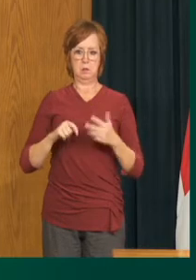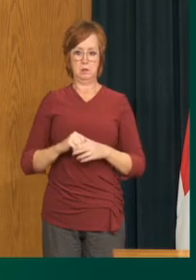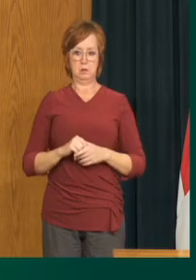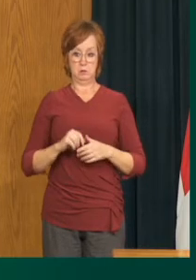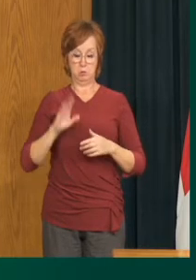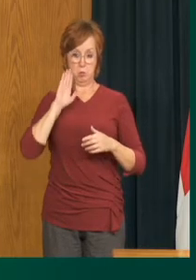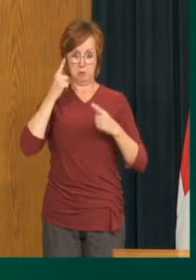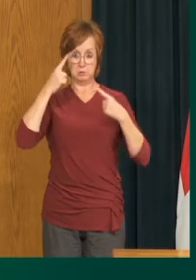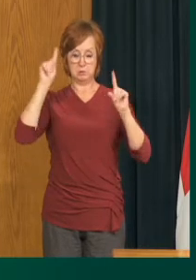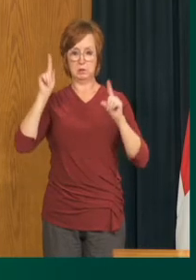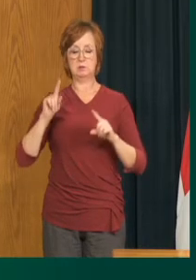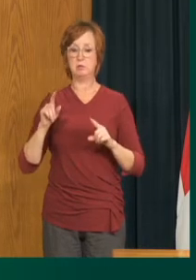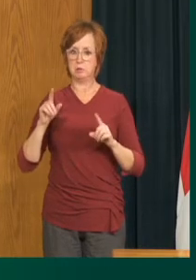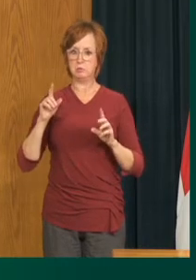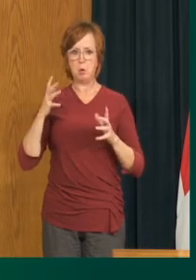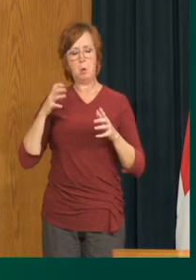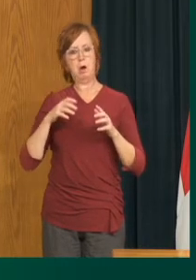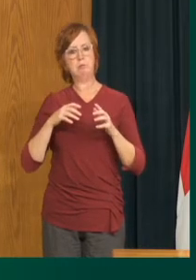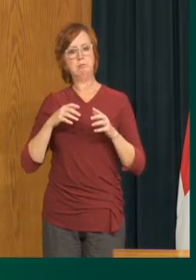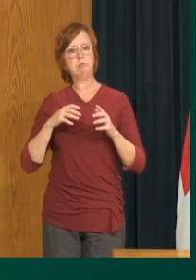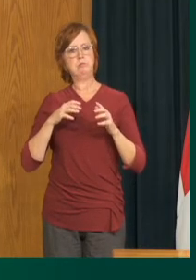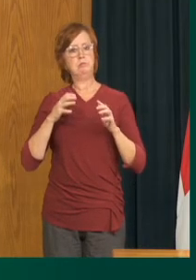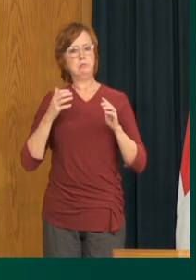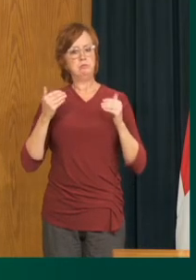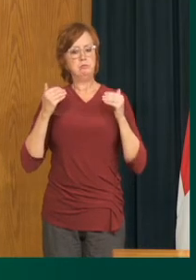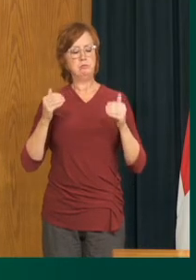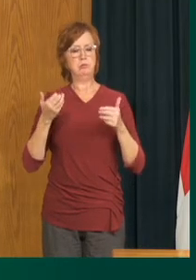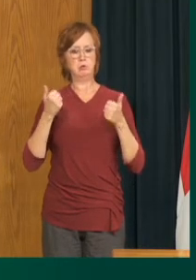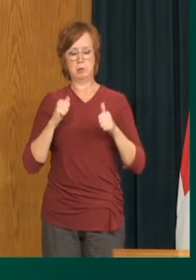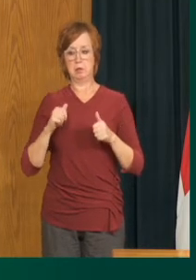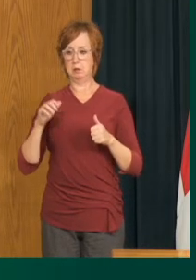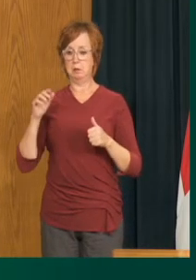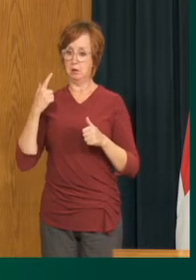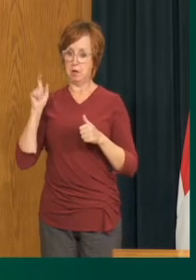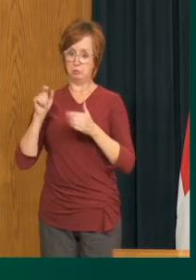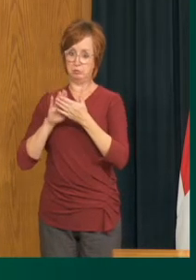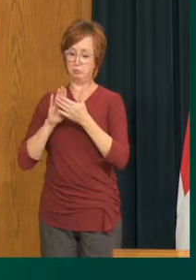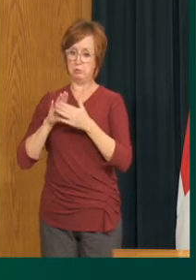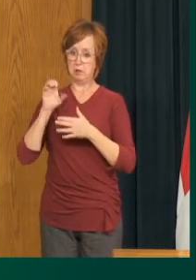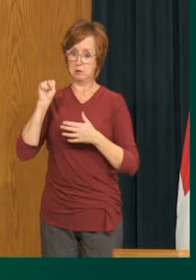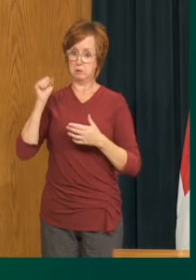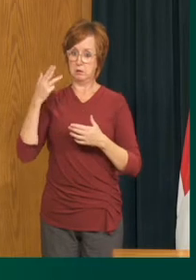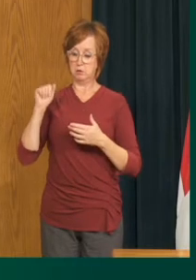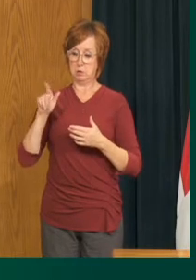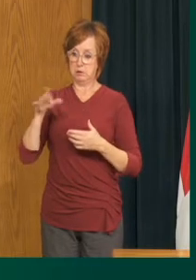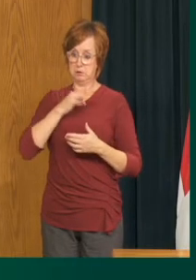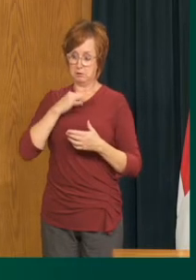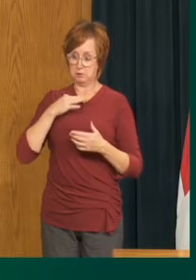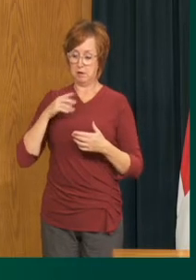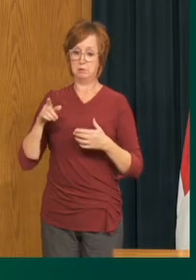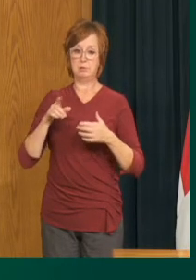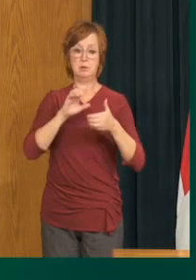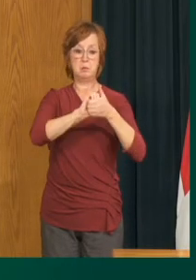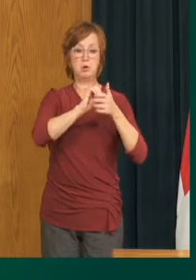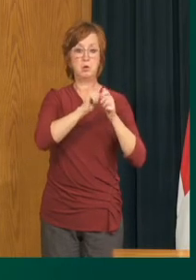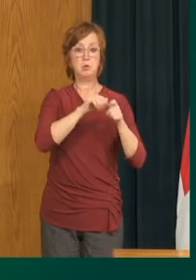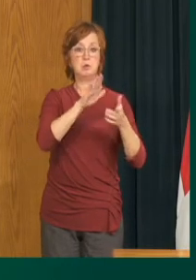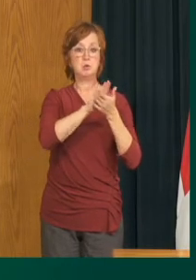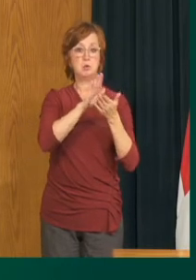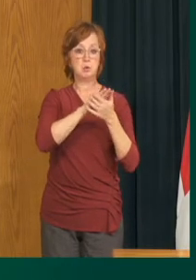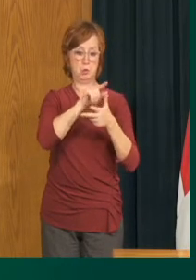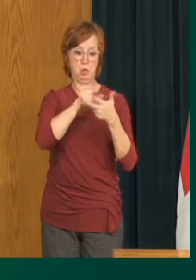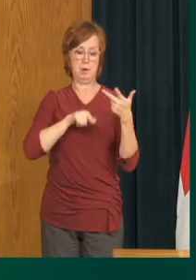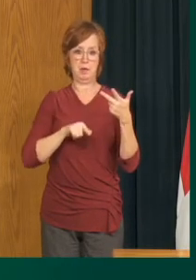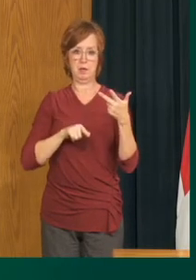work that the SHA staff did, as well as the schools in organizing that. And based on consents, we didn't